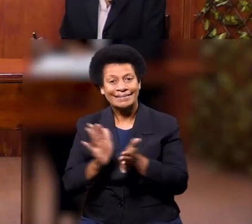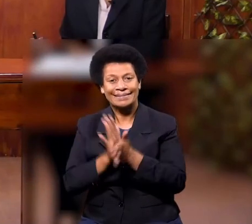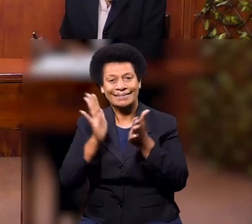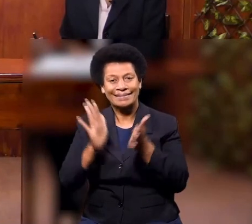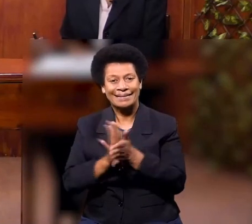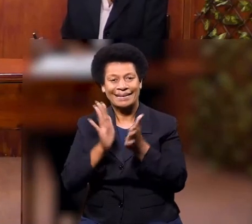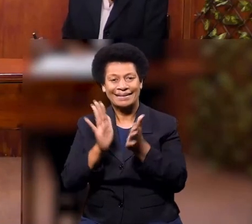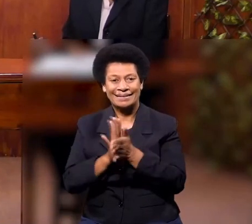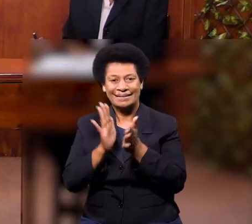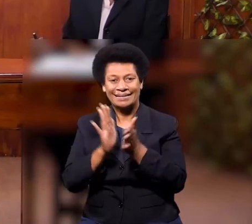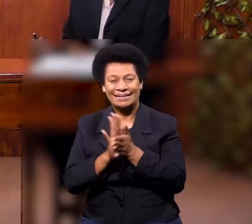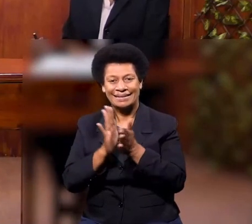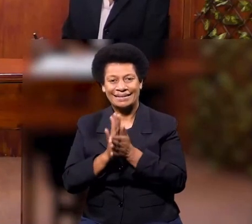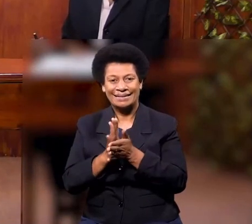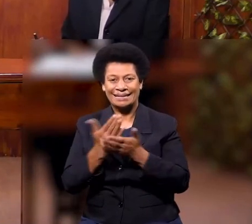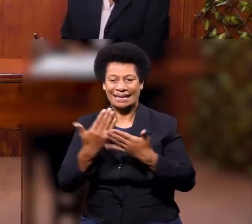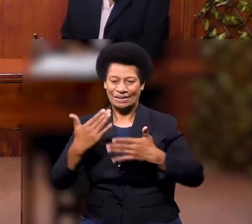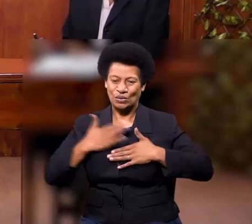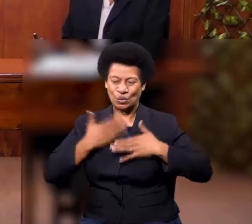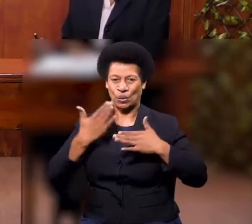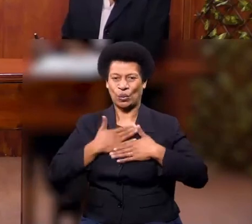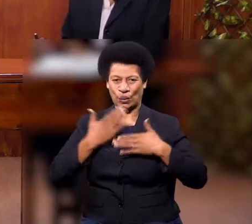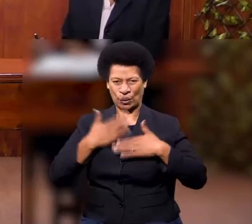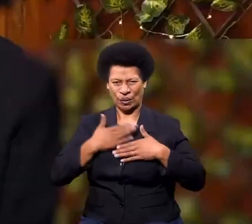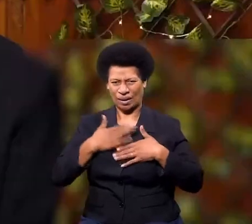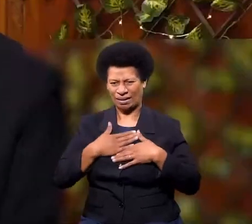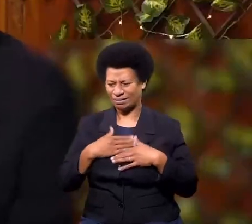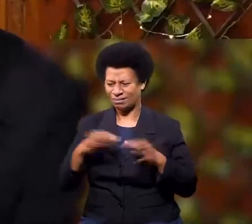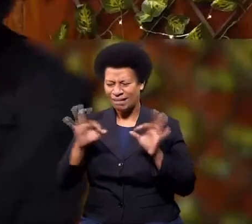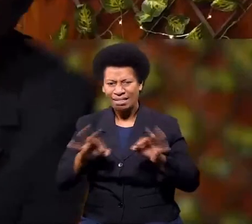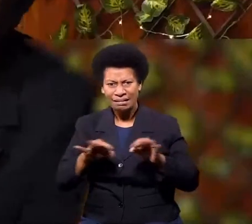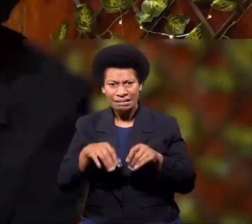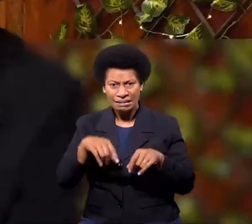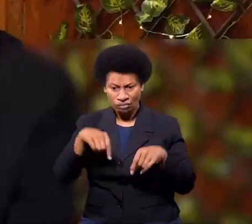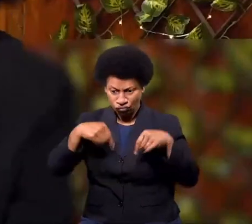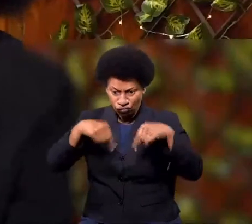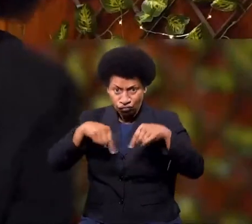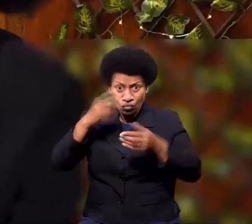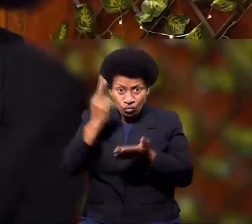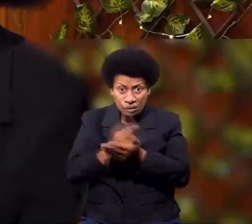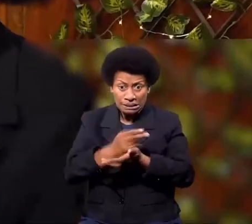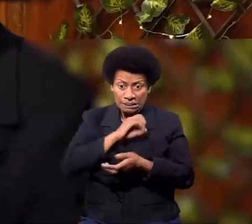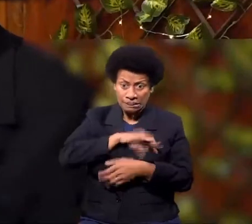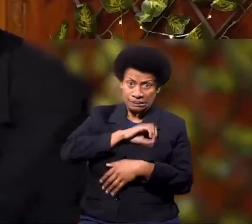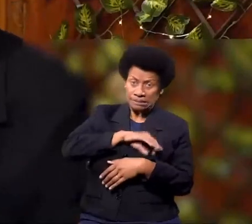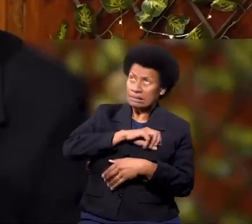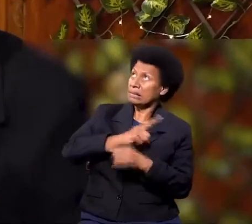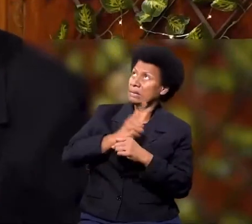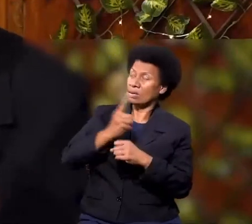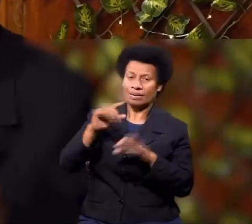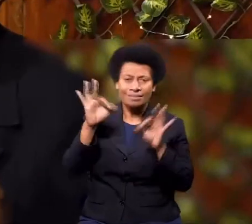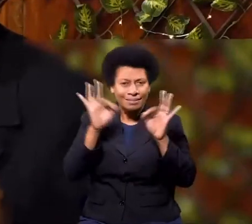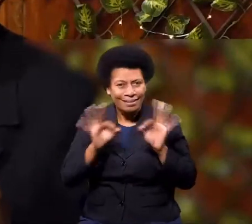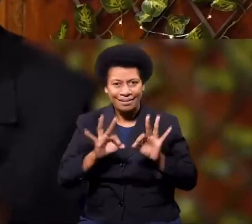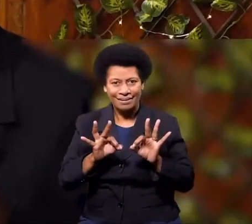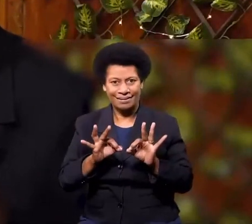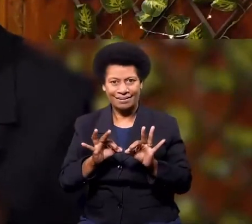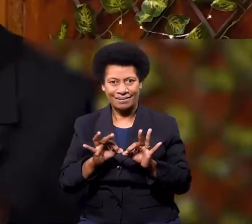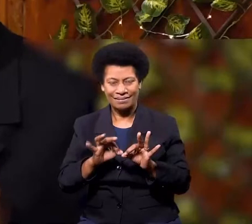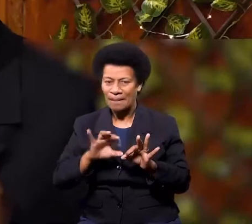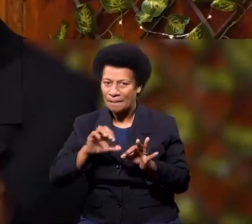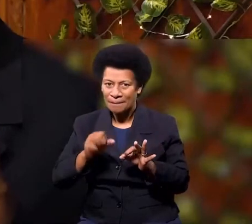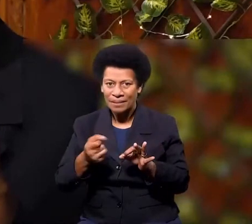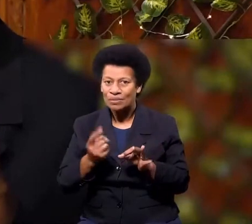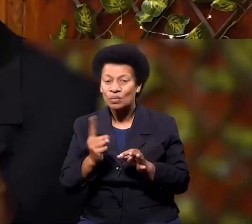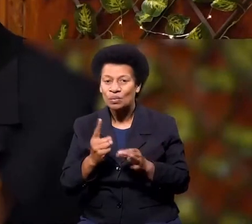joy rather than being afraid. Rather than being afraid. That's interesting, Taltala. We'll come back to the definition of fear shortly. I just want